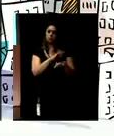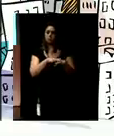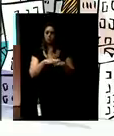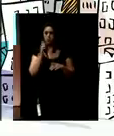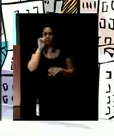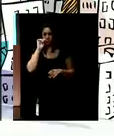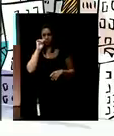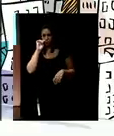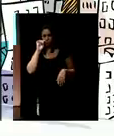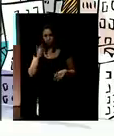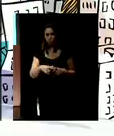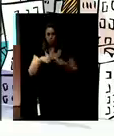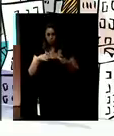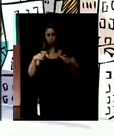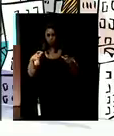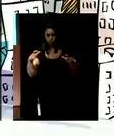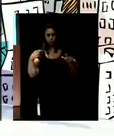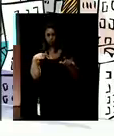creations,